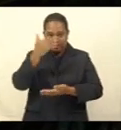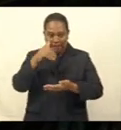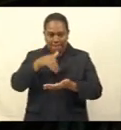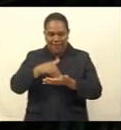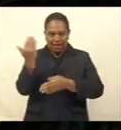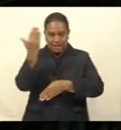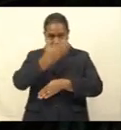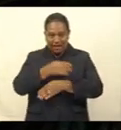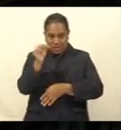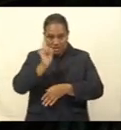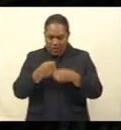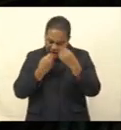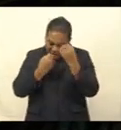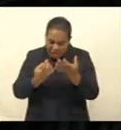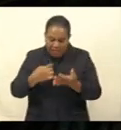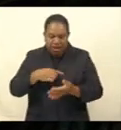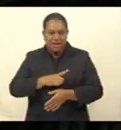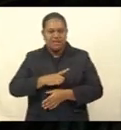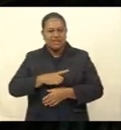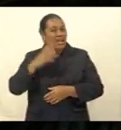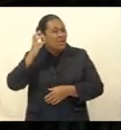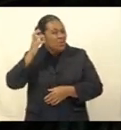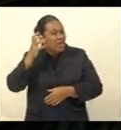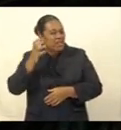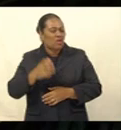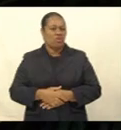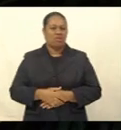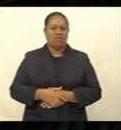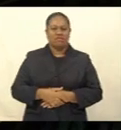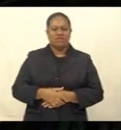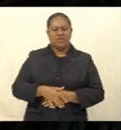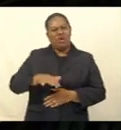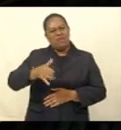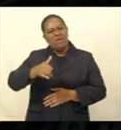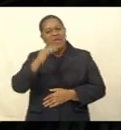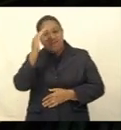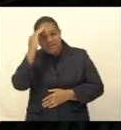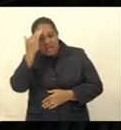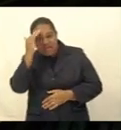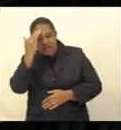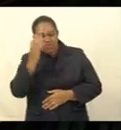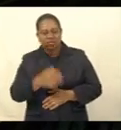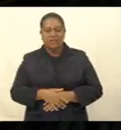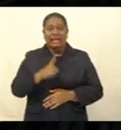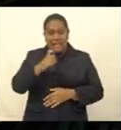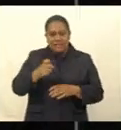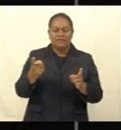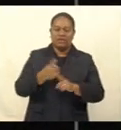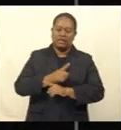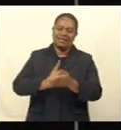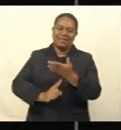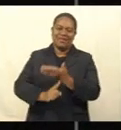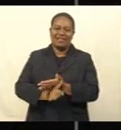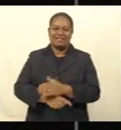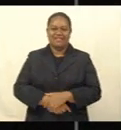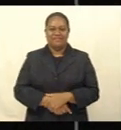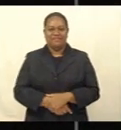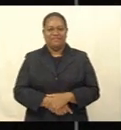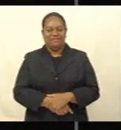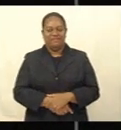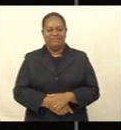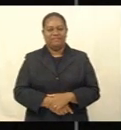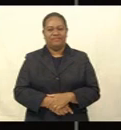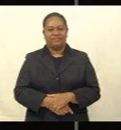also Fijian government social media platforms of any changes. Thank you very